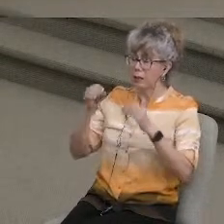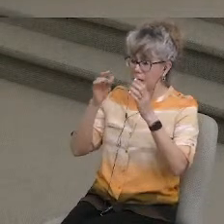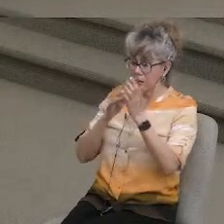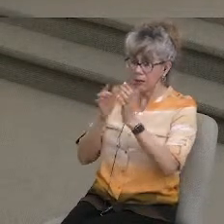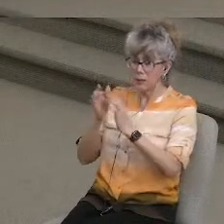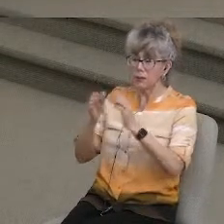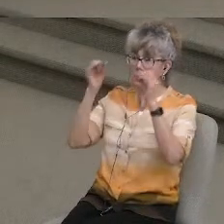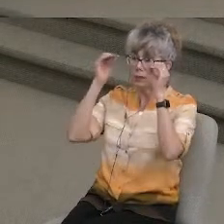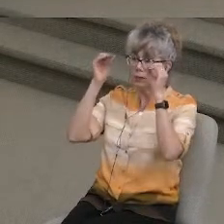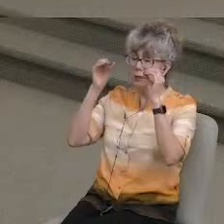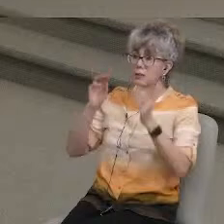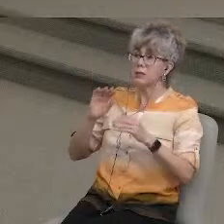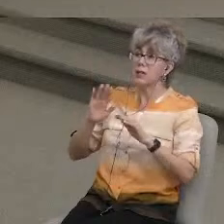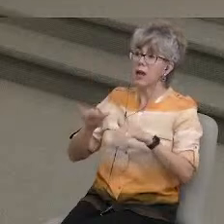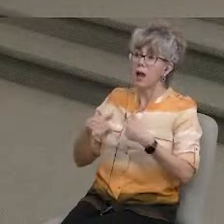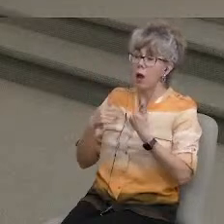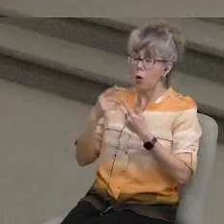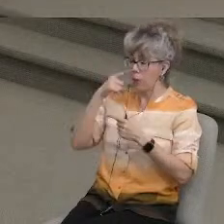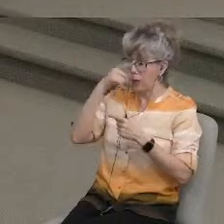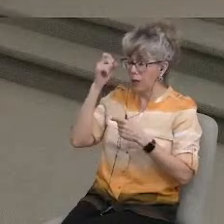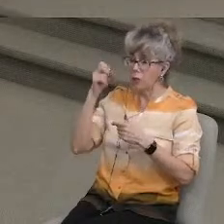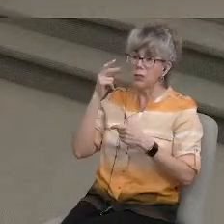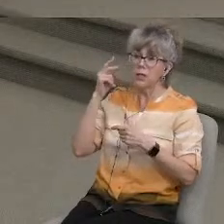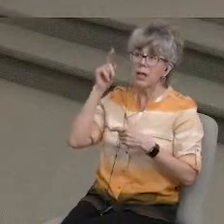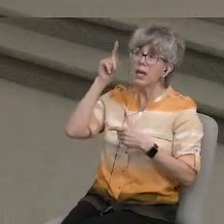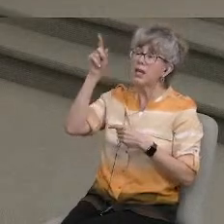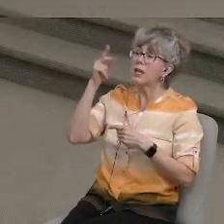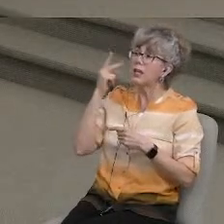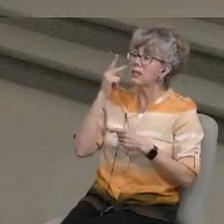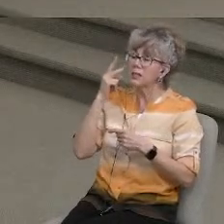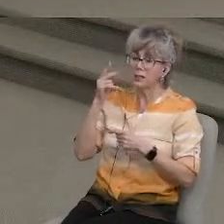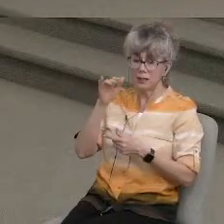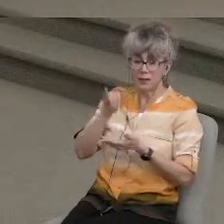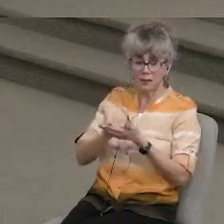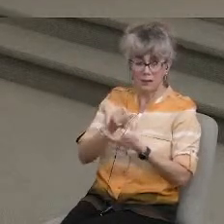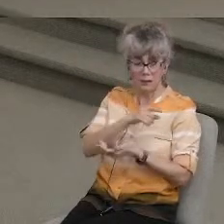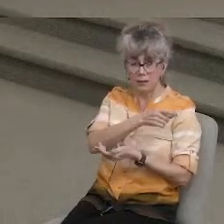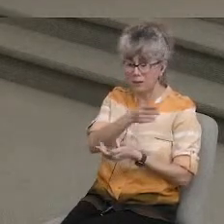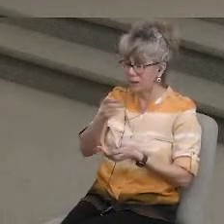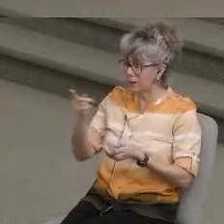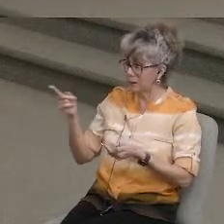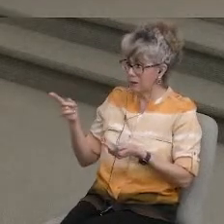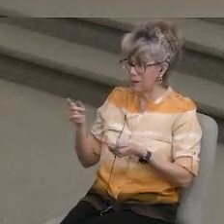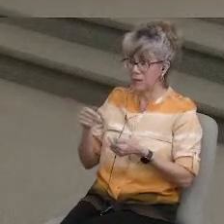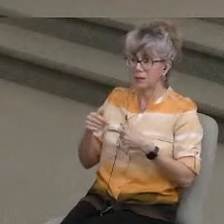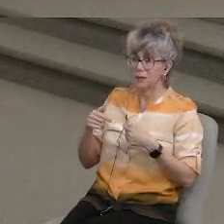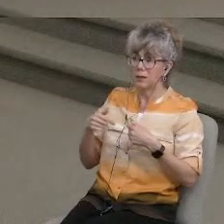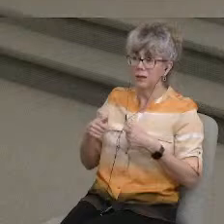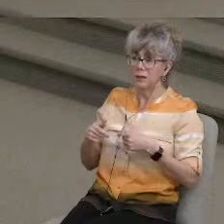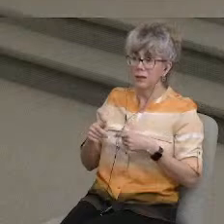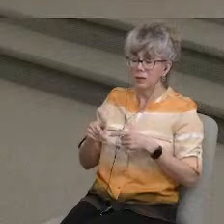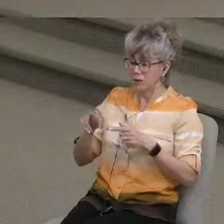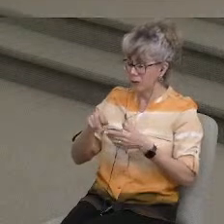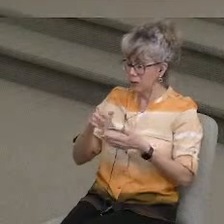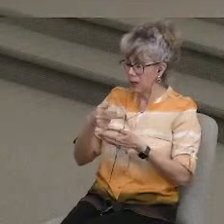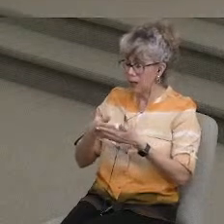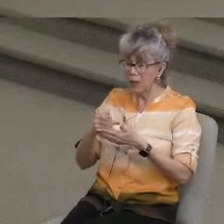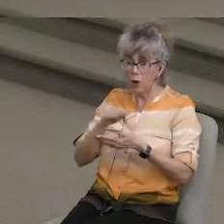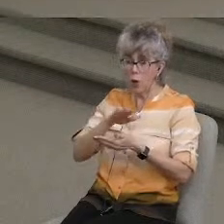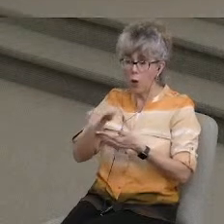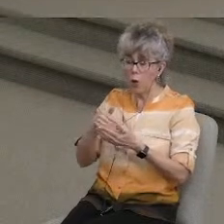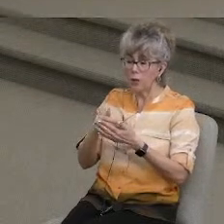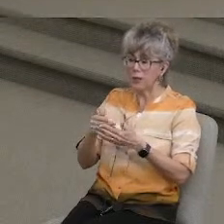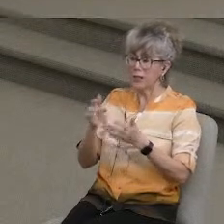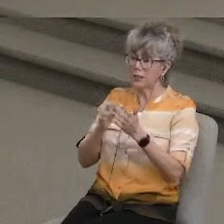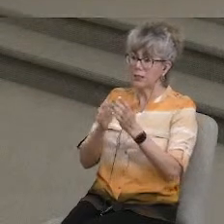he sees that in us. He says, let us fix our eyes on Jesus. There's another question there,